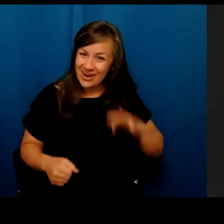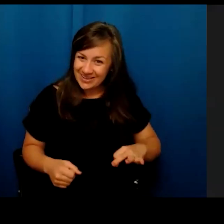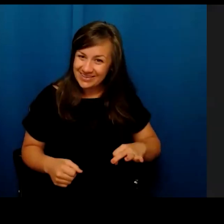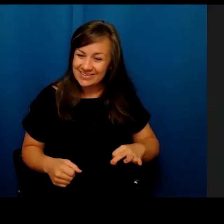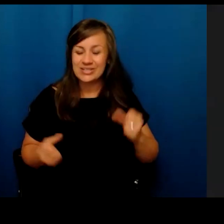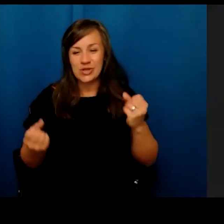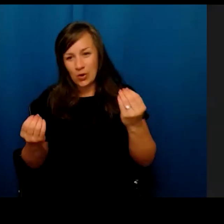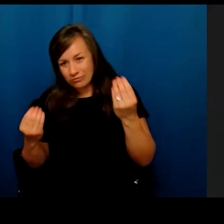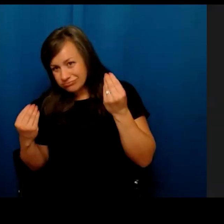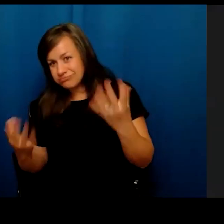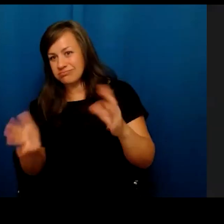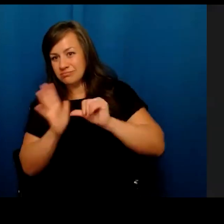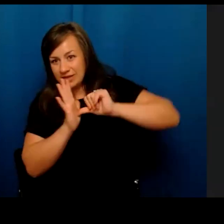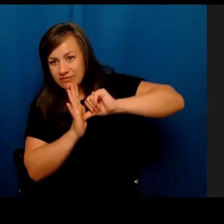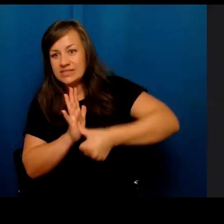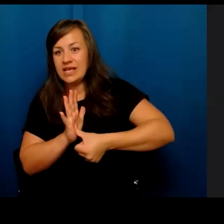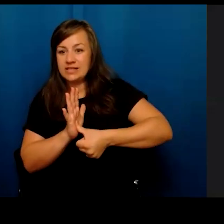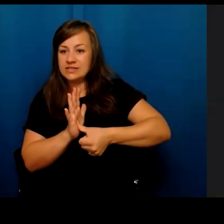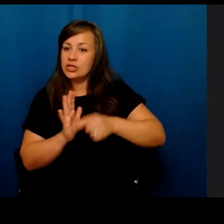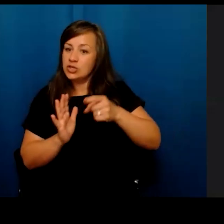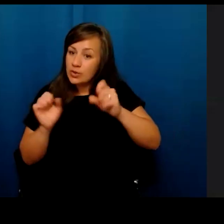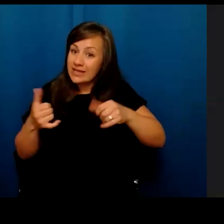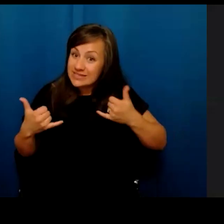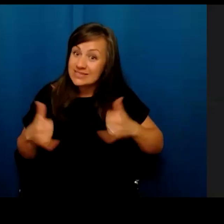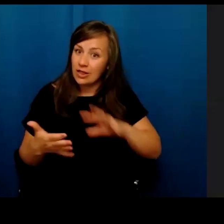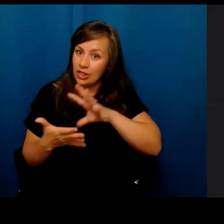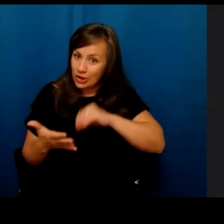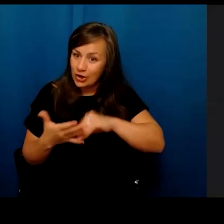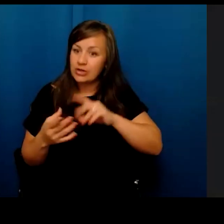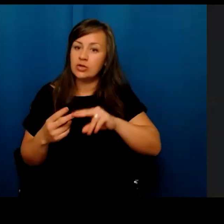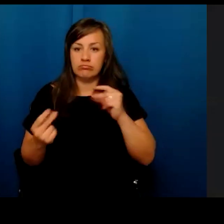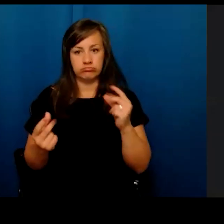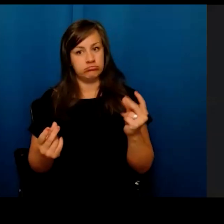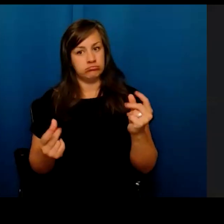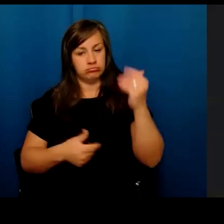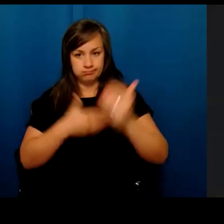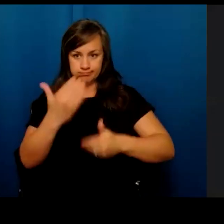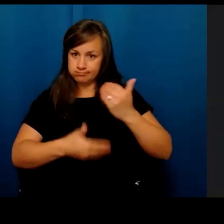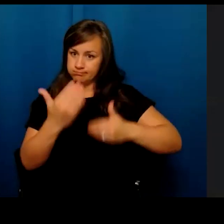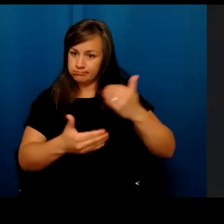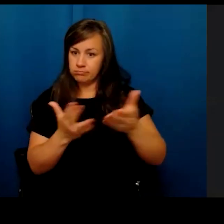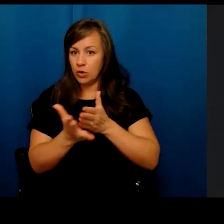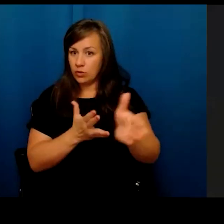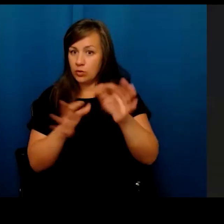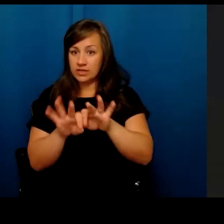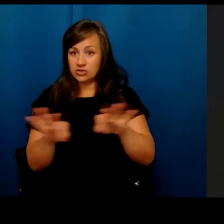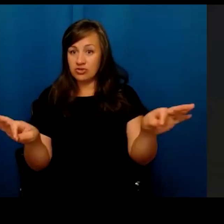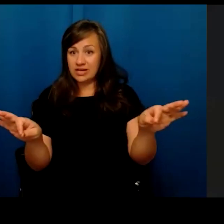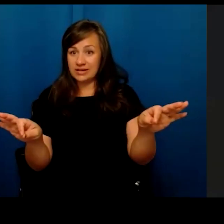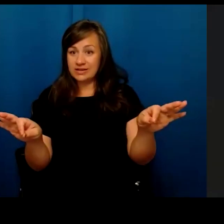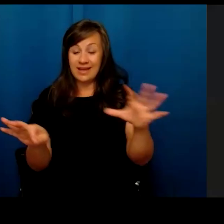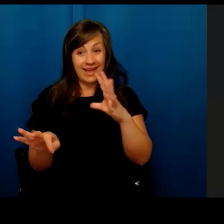just want to really emphasize that because it's a good way to move you fast through your degree